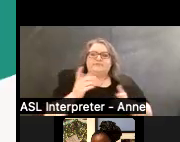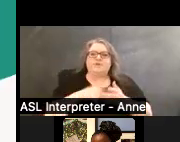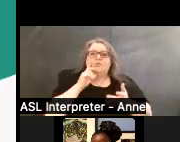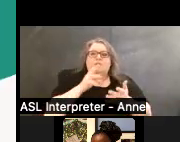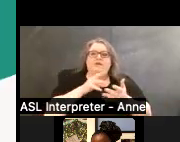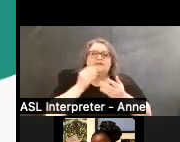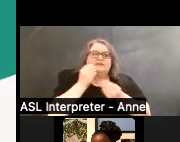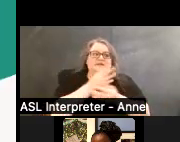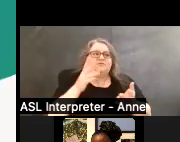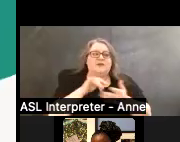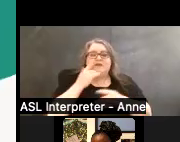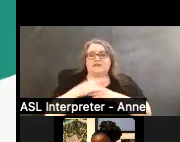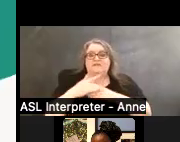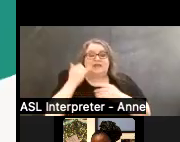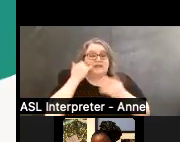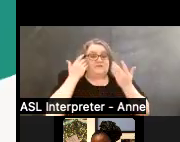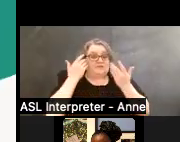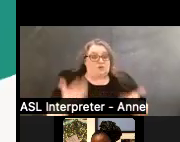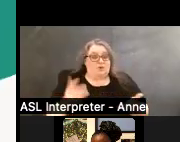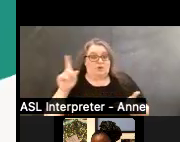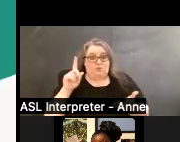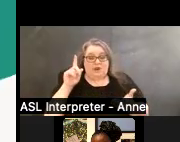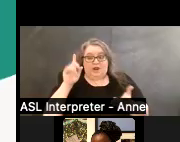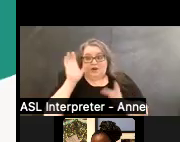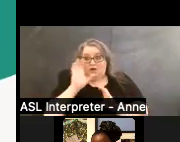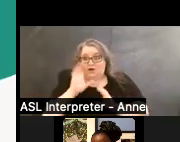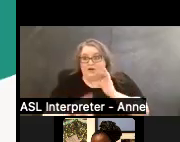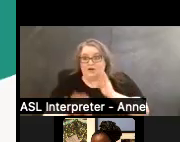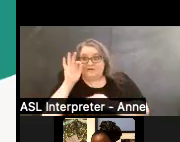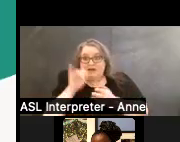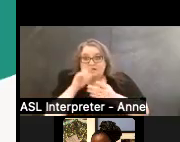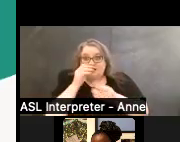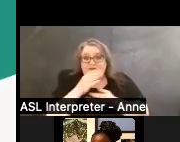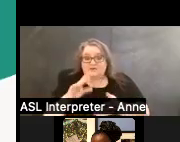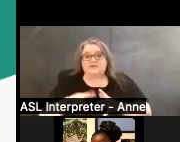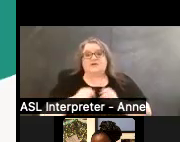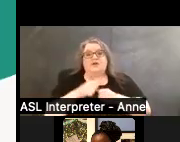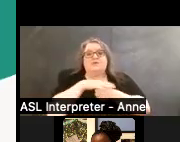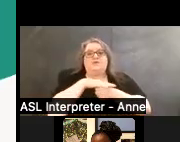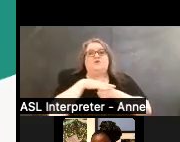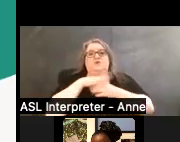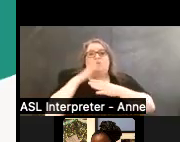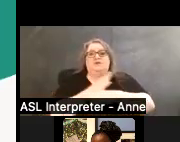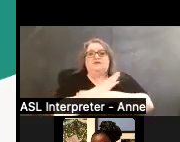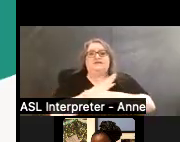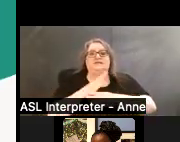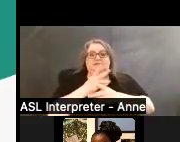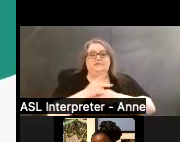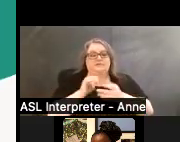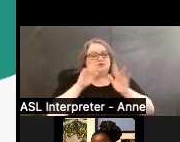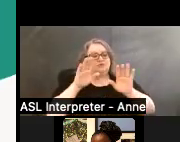available. And if you don't know where to get it, as Funmi mentioned it, starting with your local continuum of care is a great